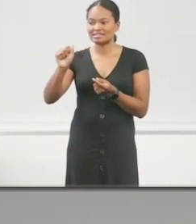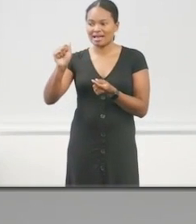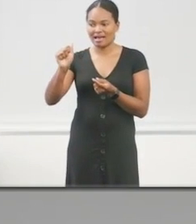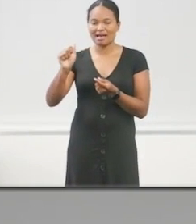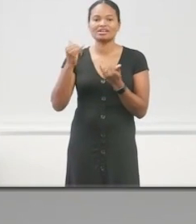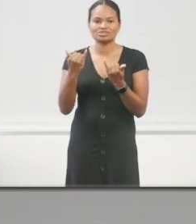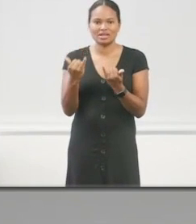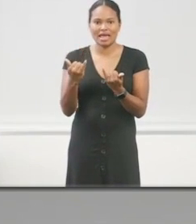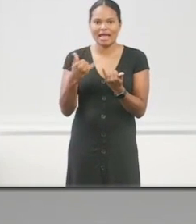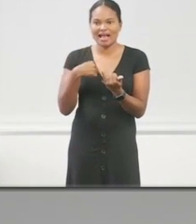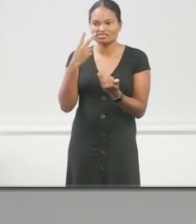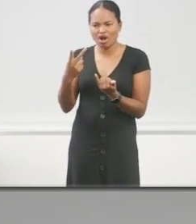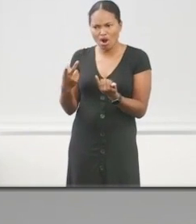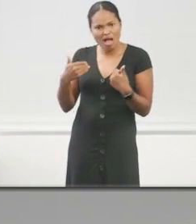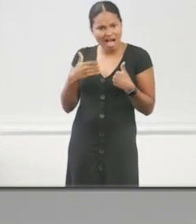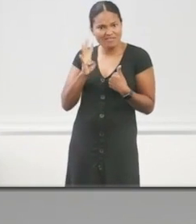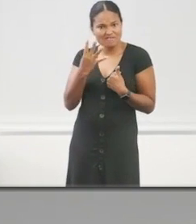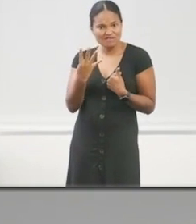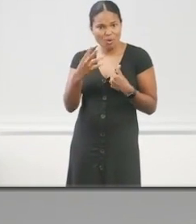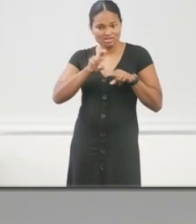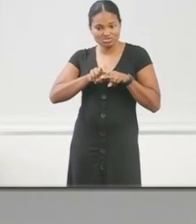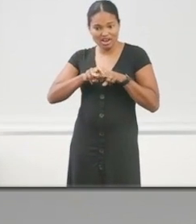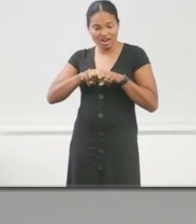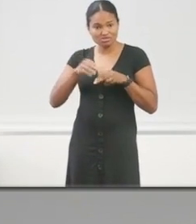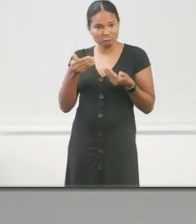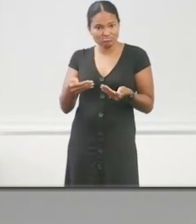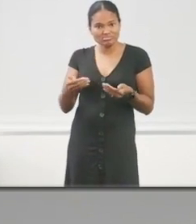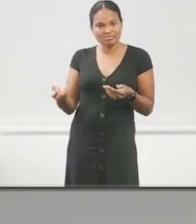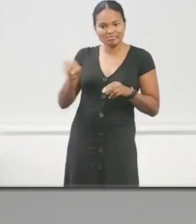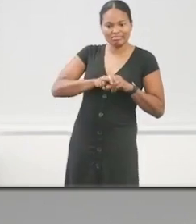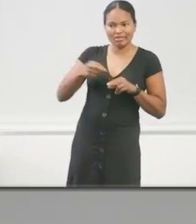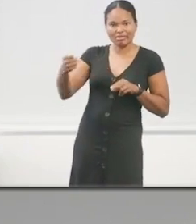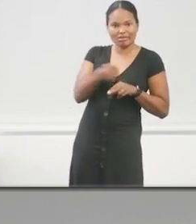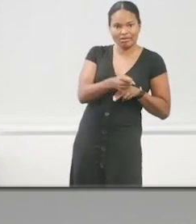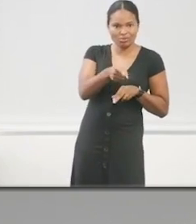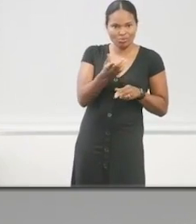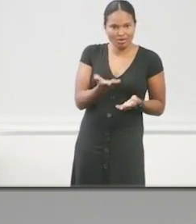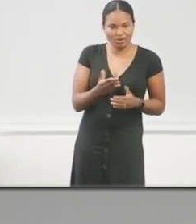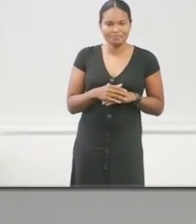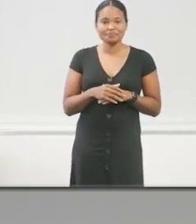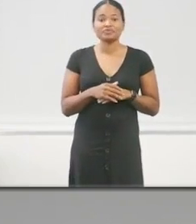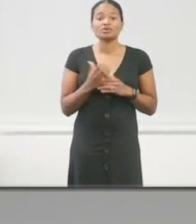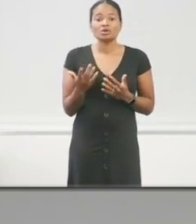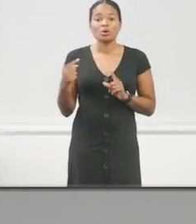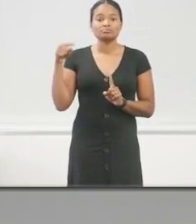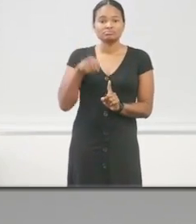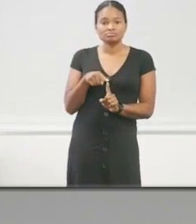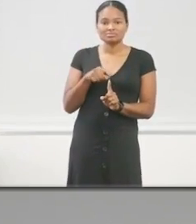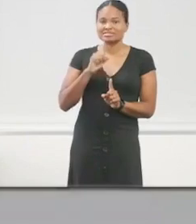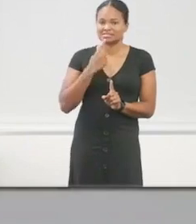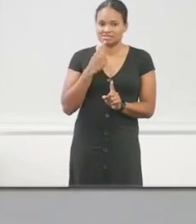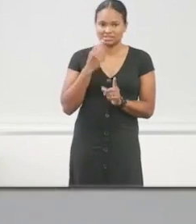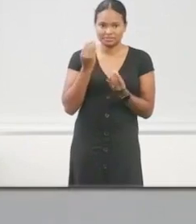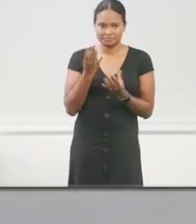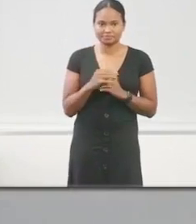got 4 chairs. Let's put you on the panel as well. Going back to some serious stuff, the incidents in Georgia yesterday.